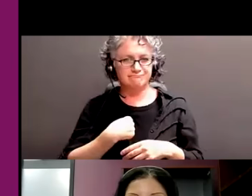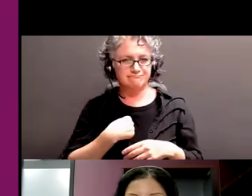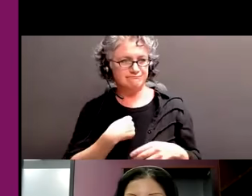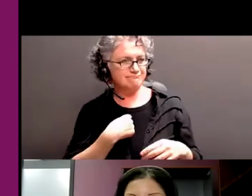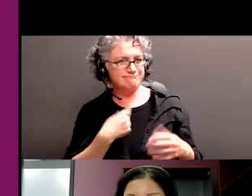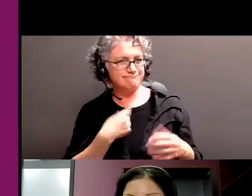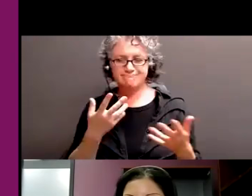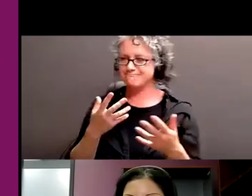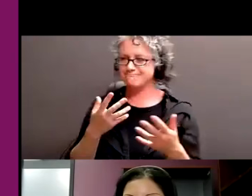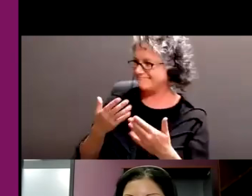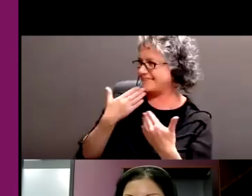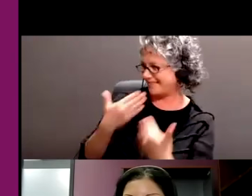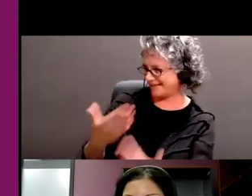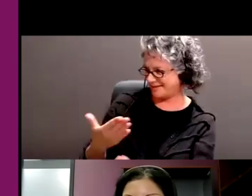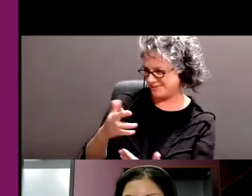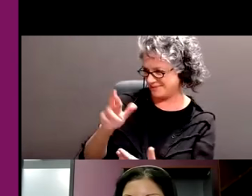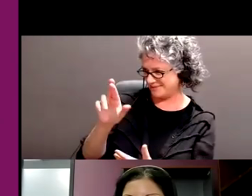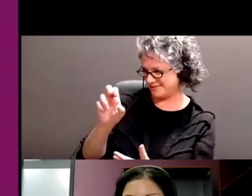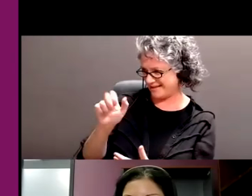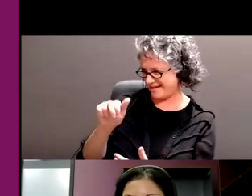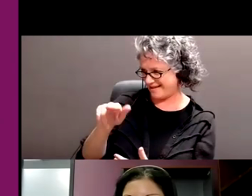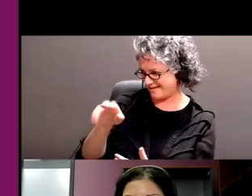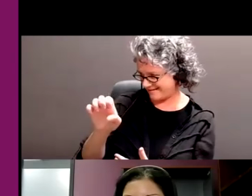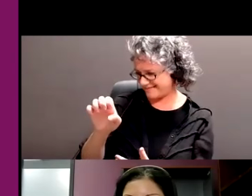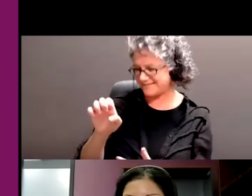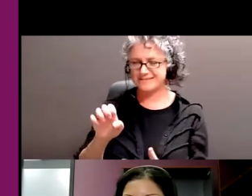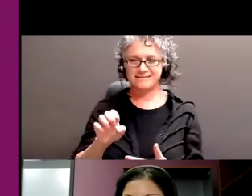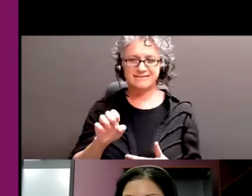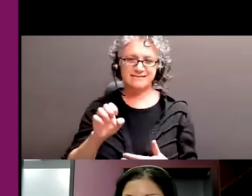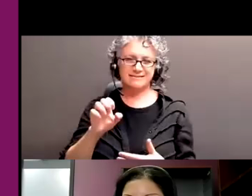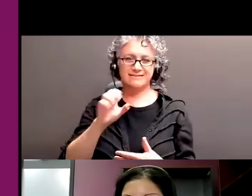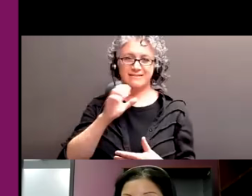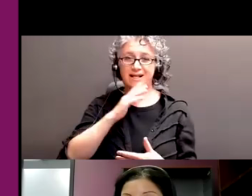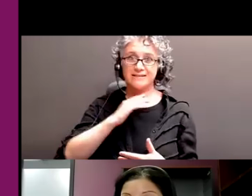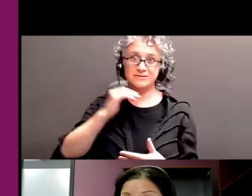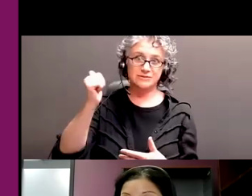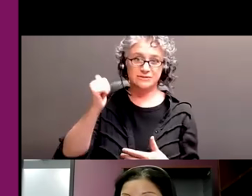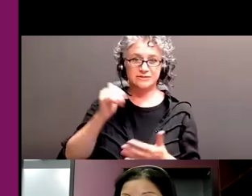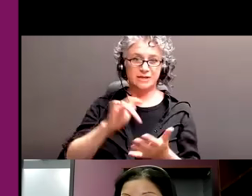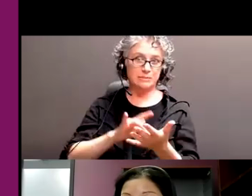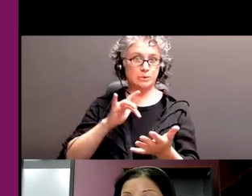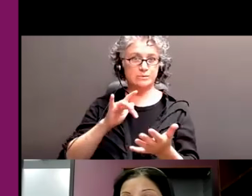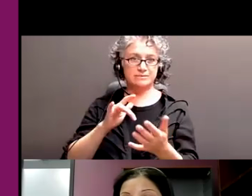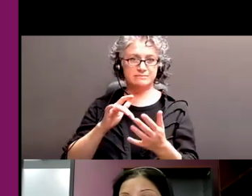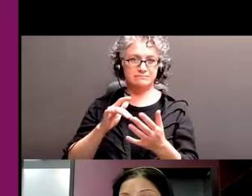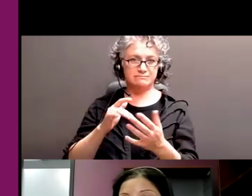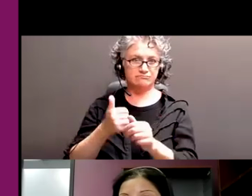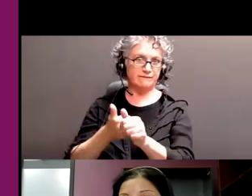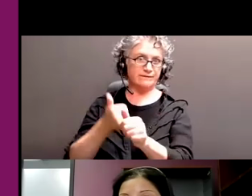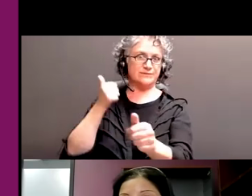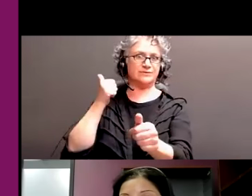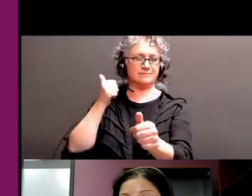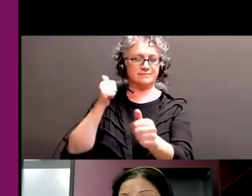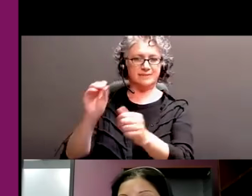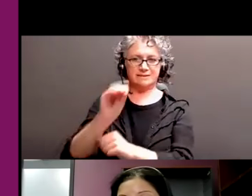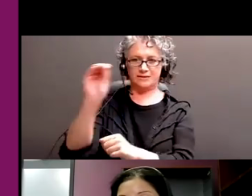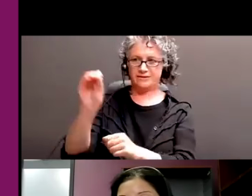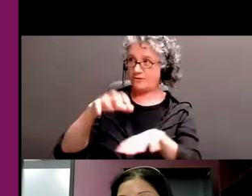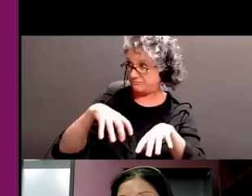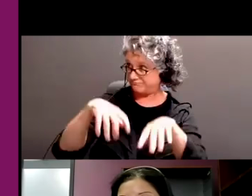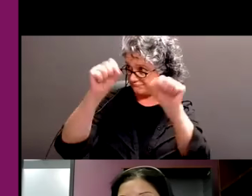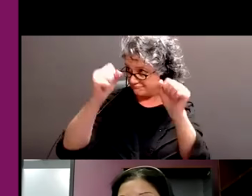So thank you, Rayanne and Elder Abuse Prevention Ontario for hosting this webinar today and for inviting the